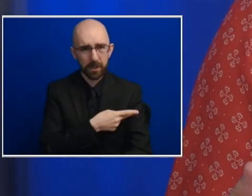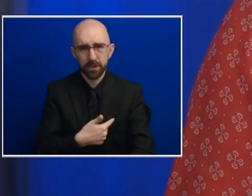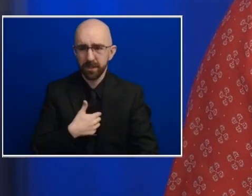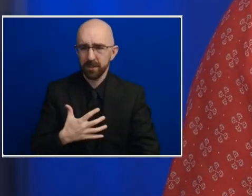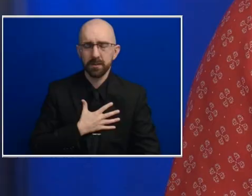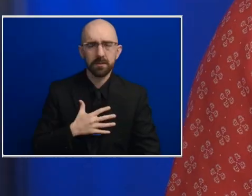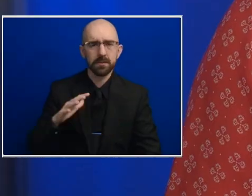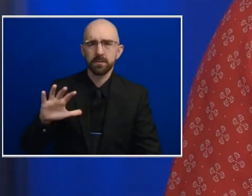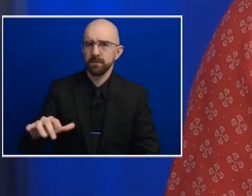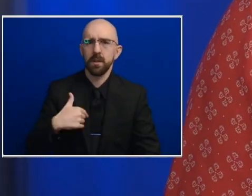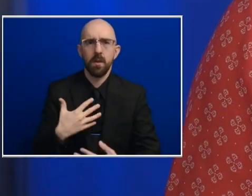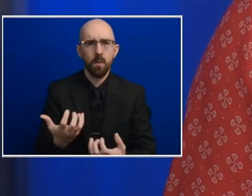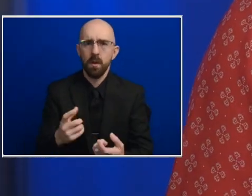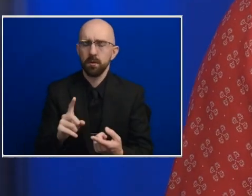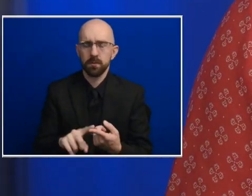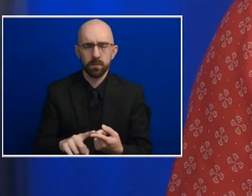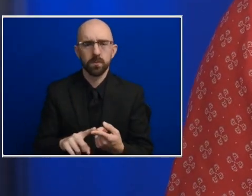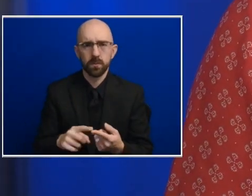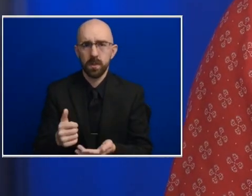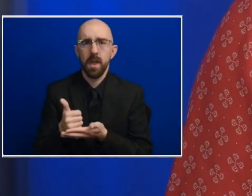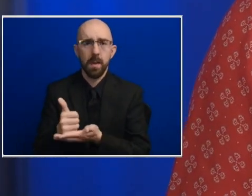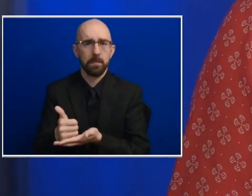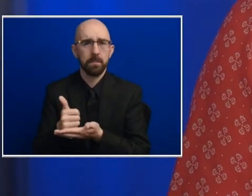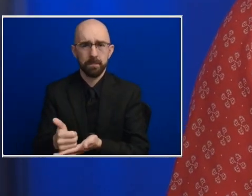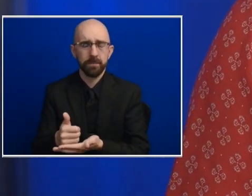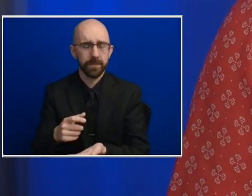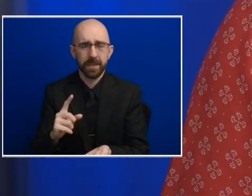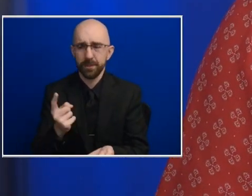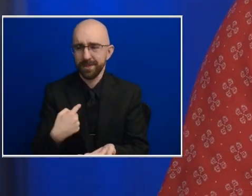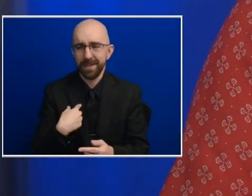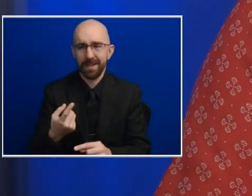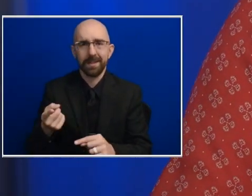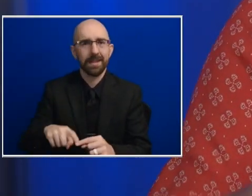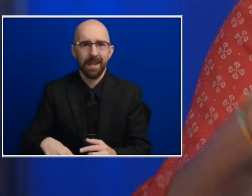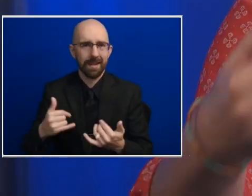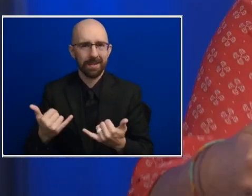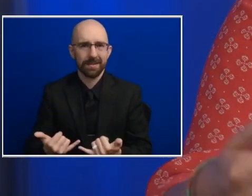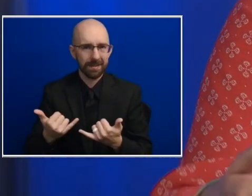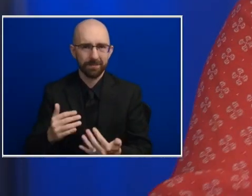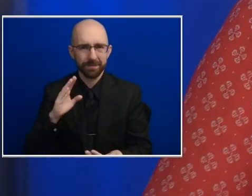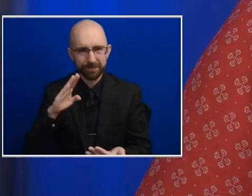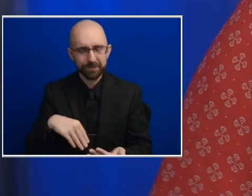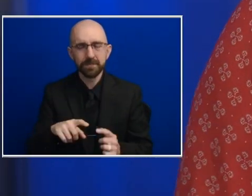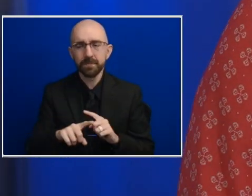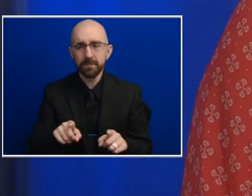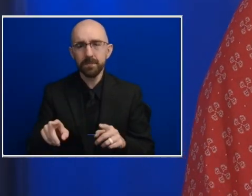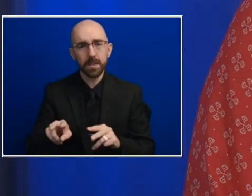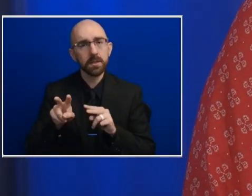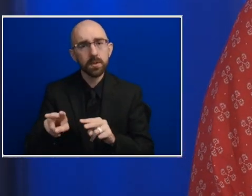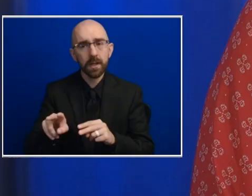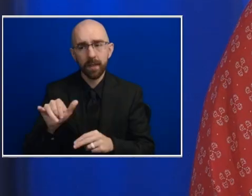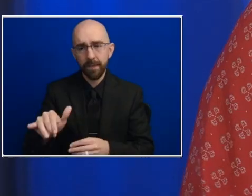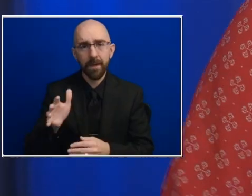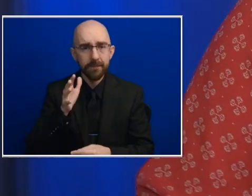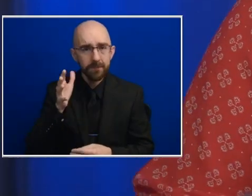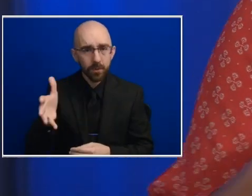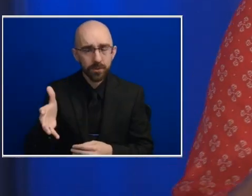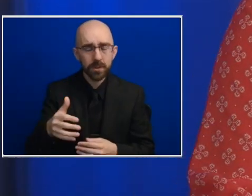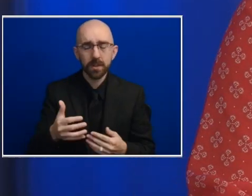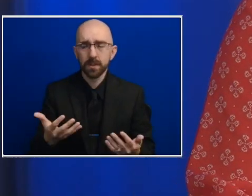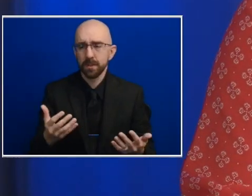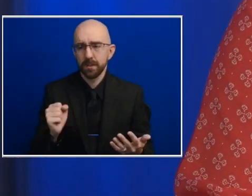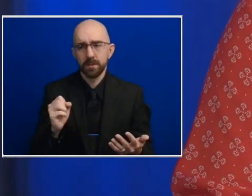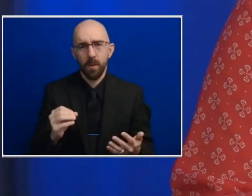want to help them, and I can't at this time, you know, but to look forward to that future. So just lots